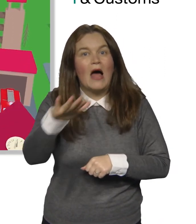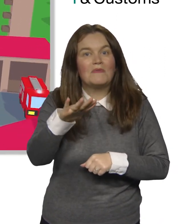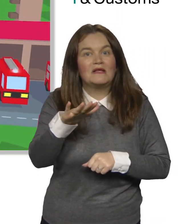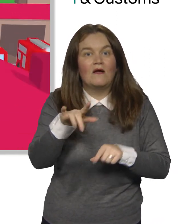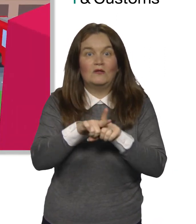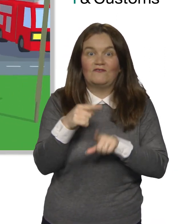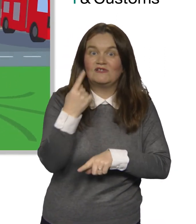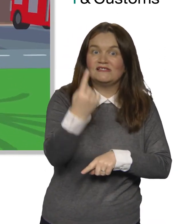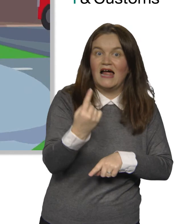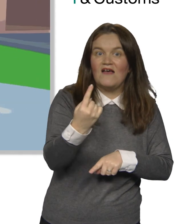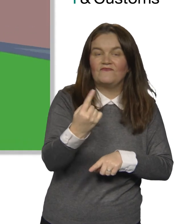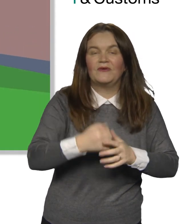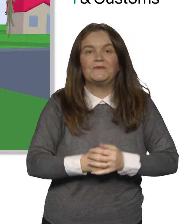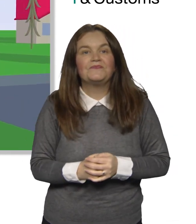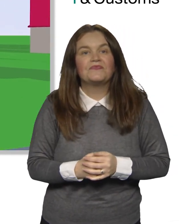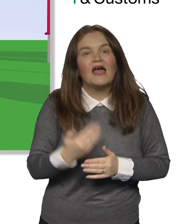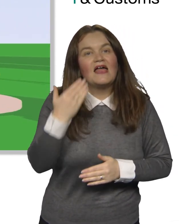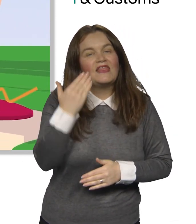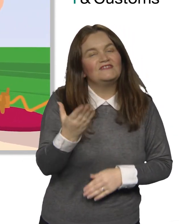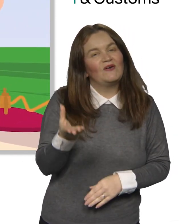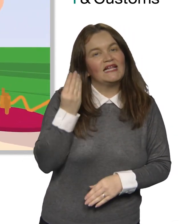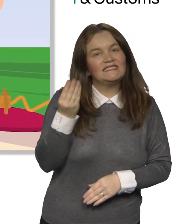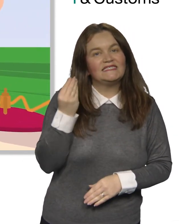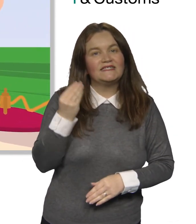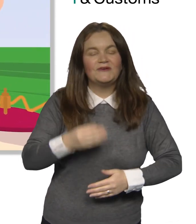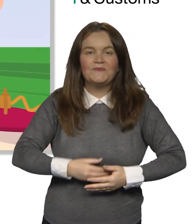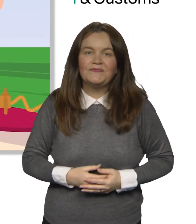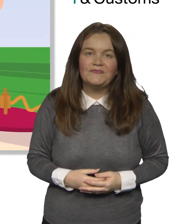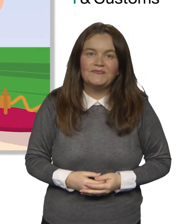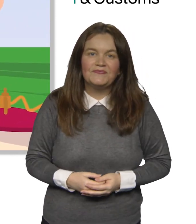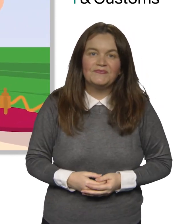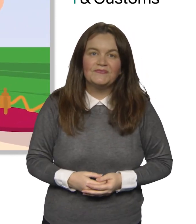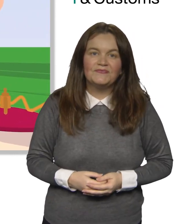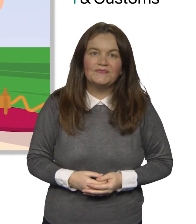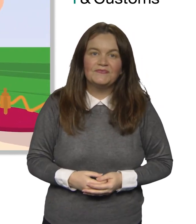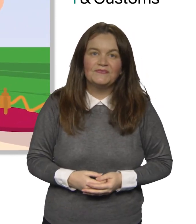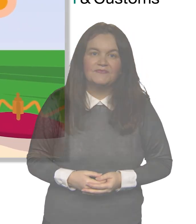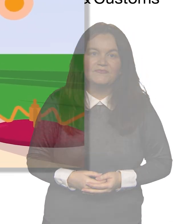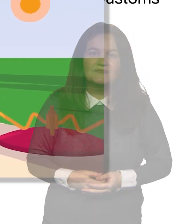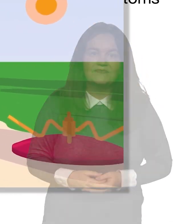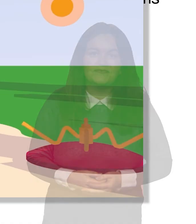life better for your family and for you. Thanks for listening.